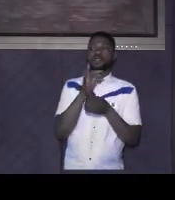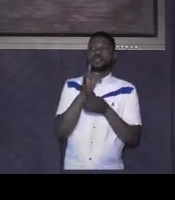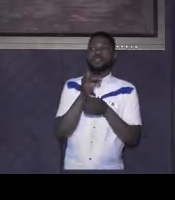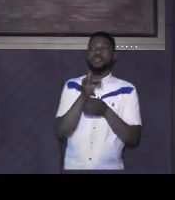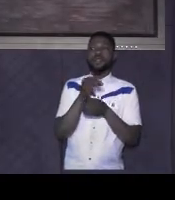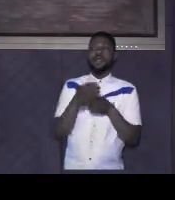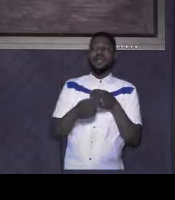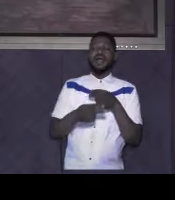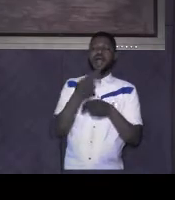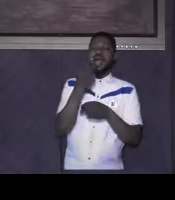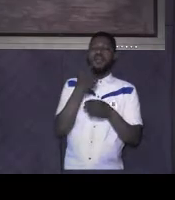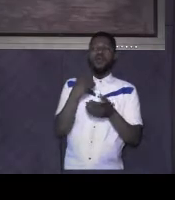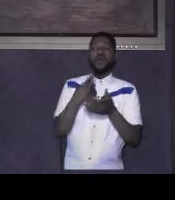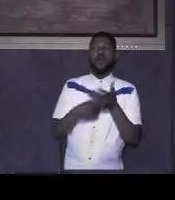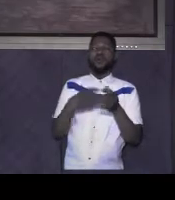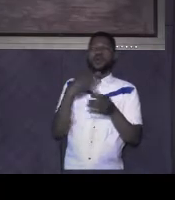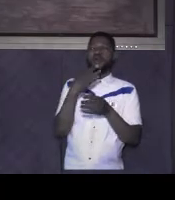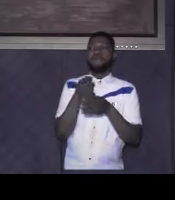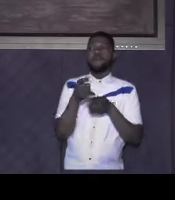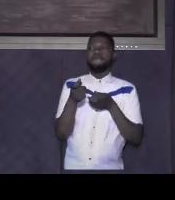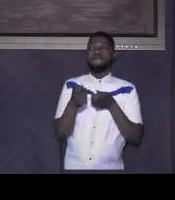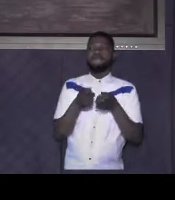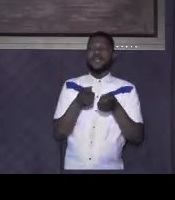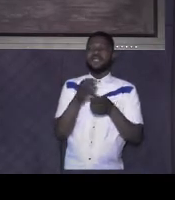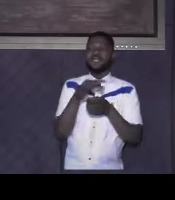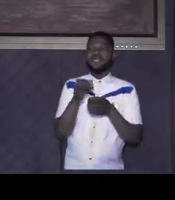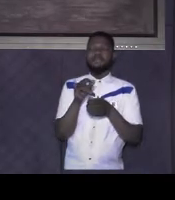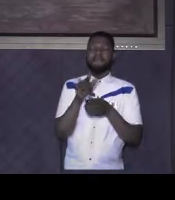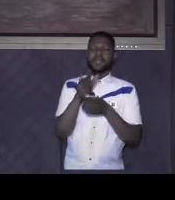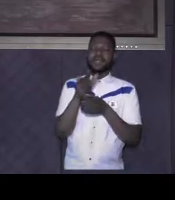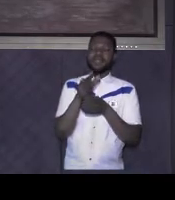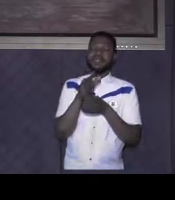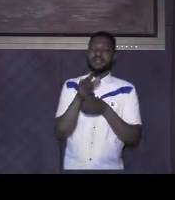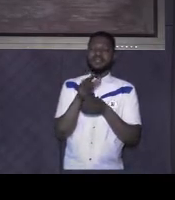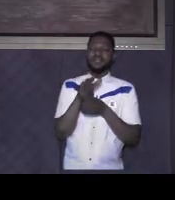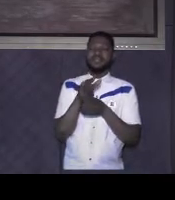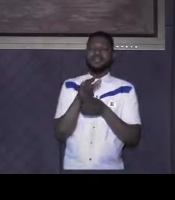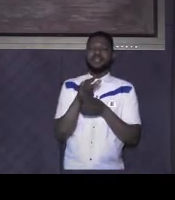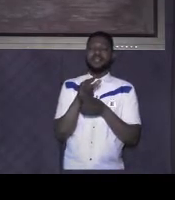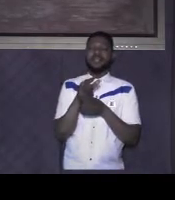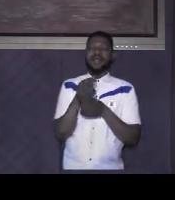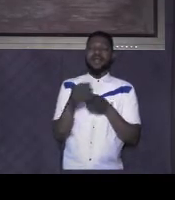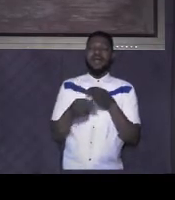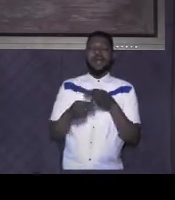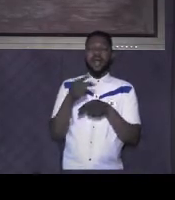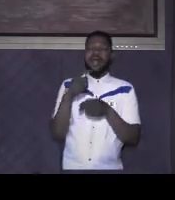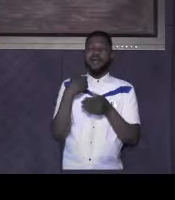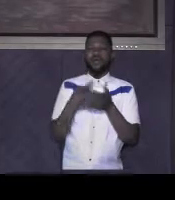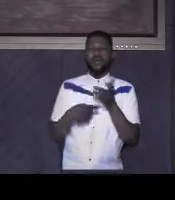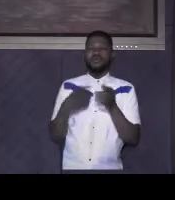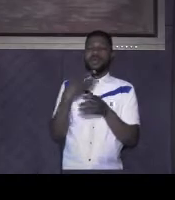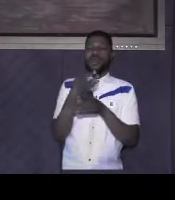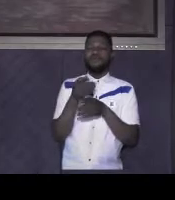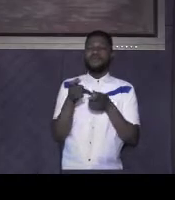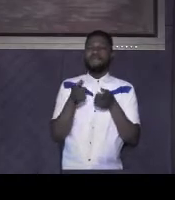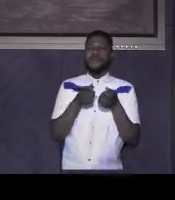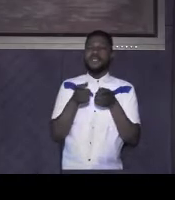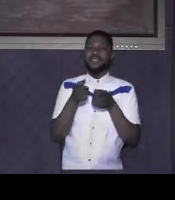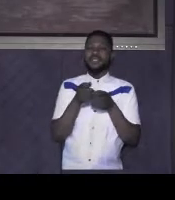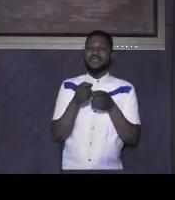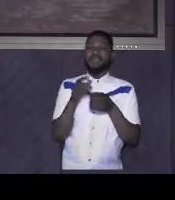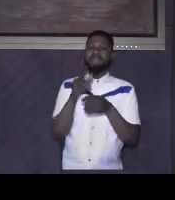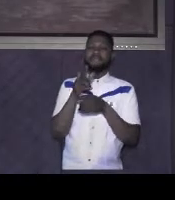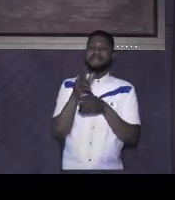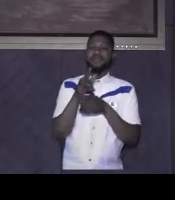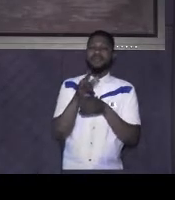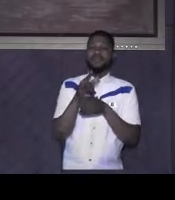one is high cost of maintaining planes. High cost of